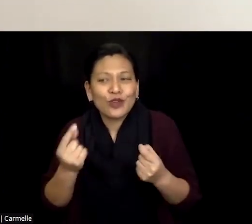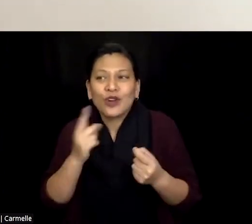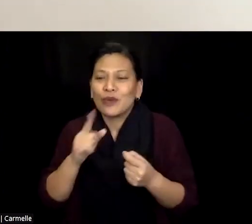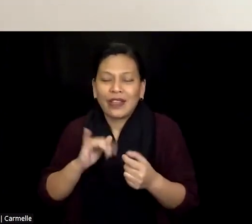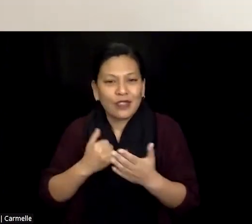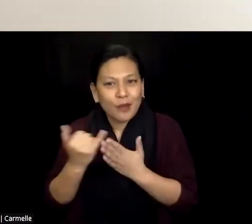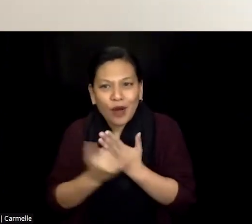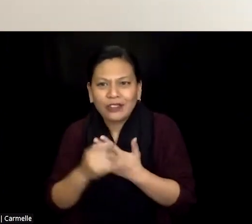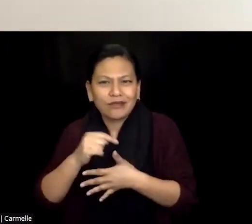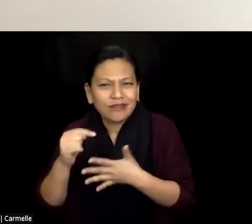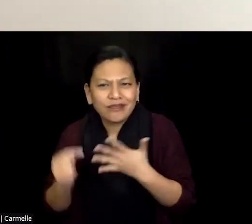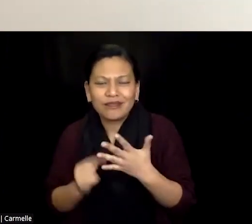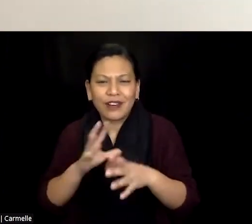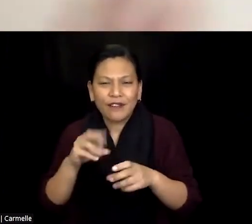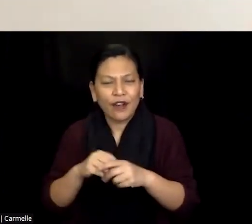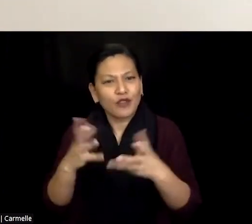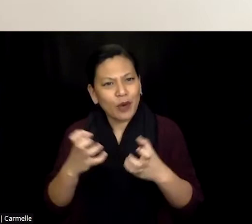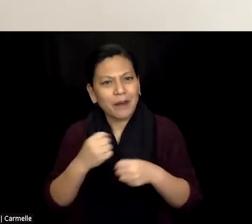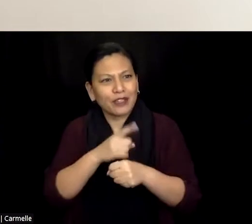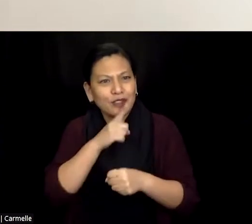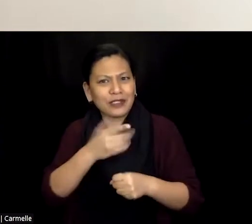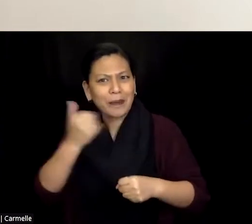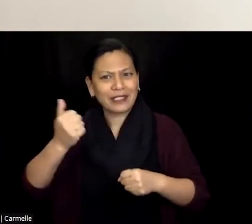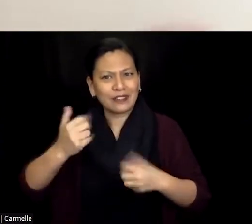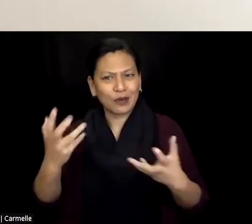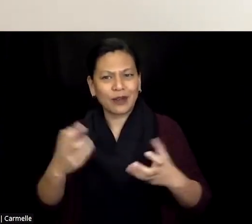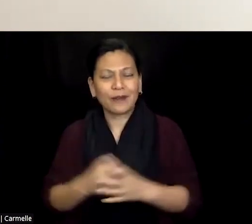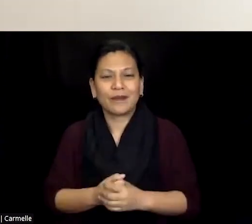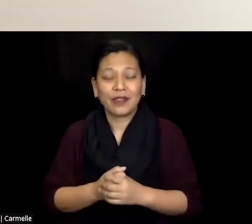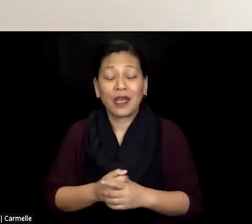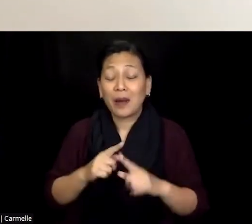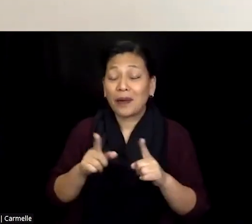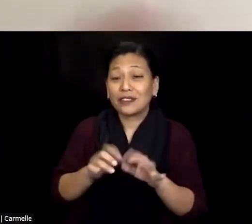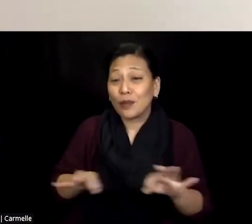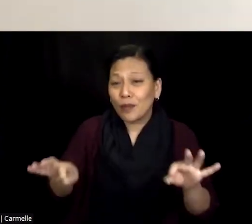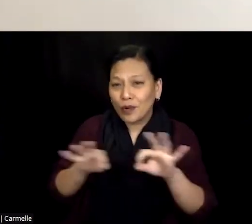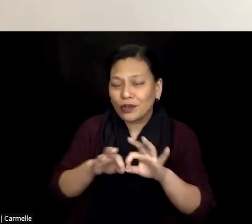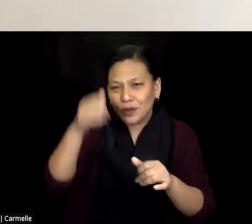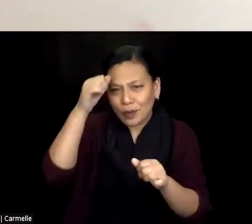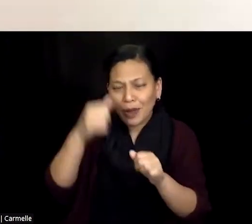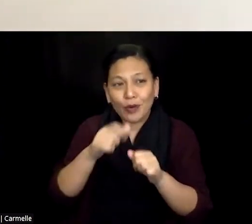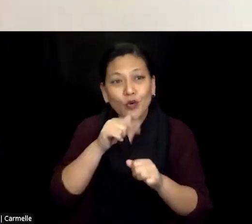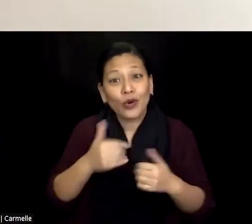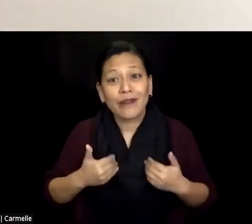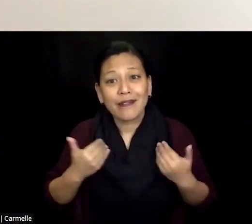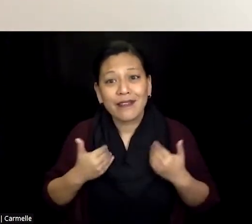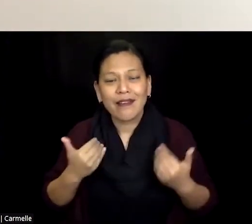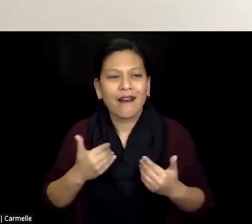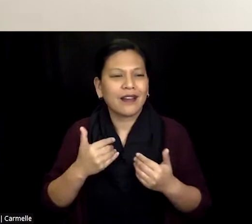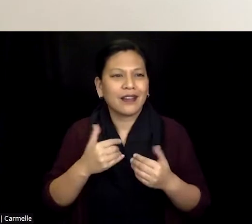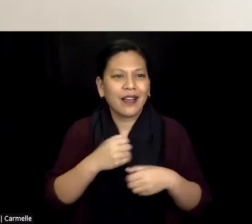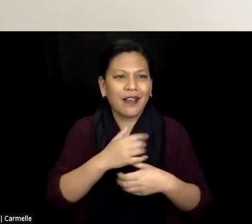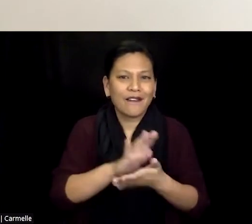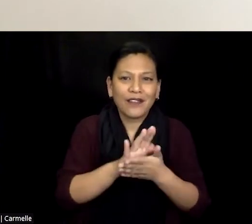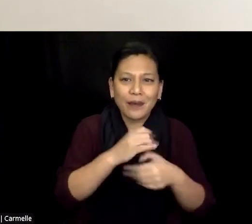lot of the projects that we get involved with. But I think it's also important to note that, especially for young filmmakers or graduates or anything like